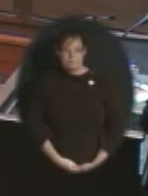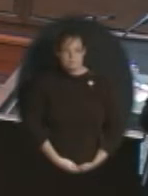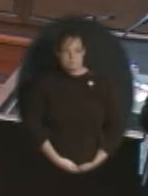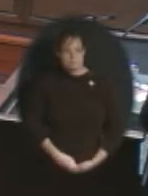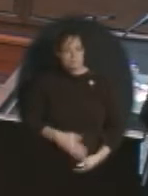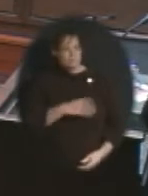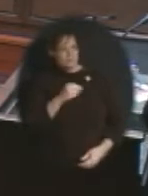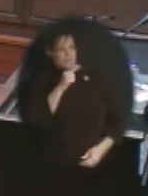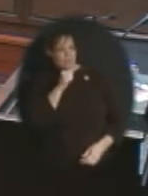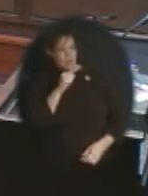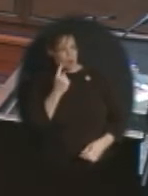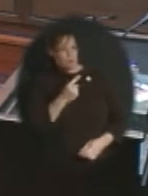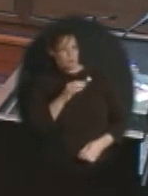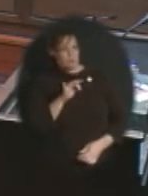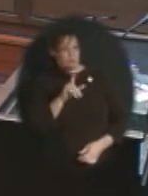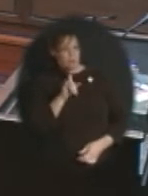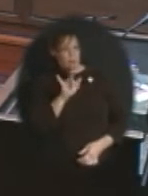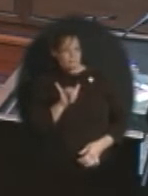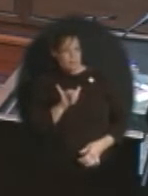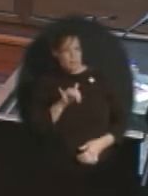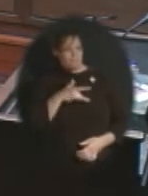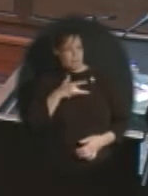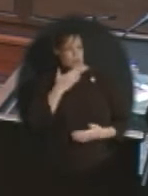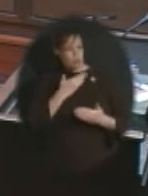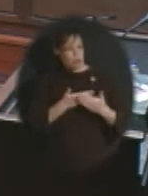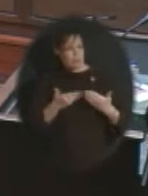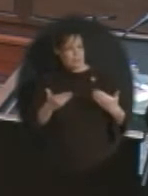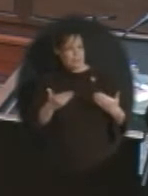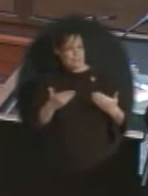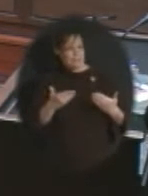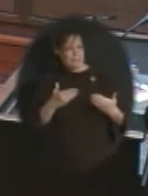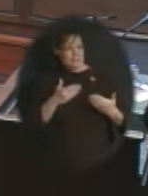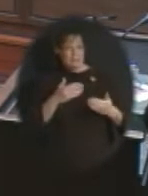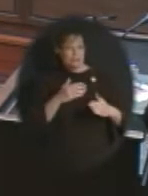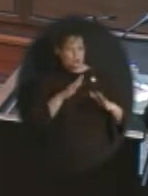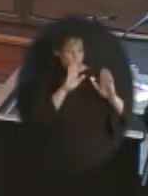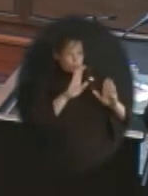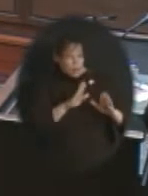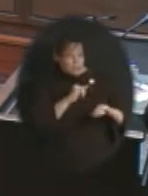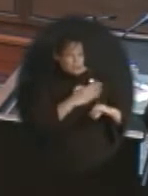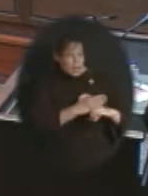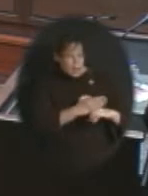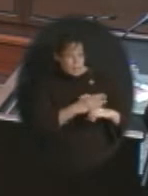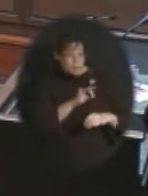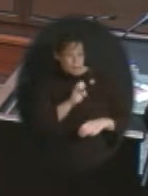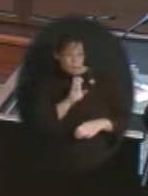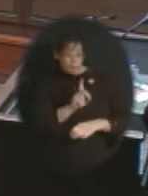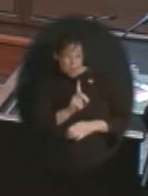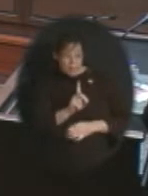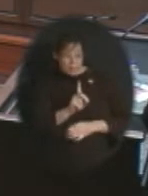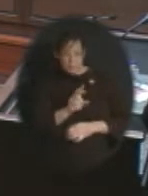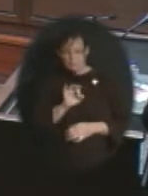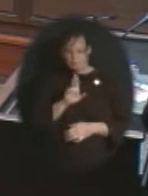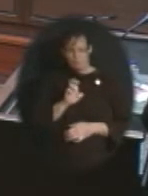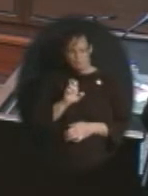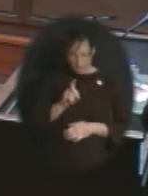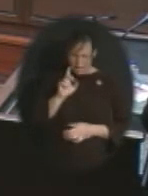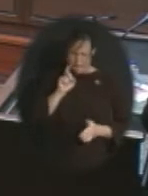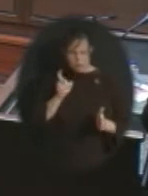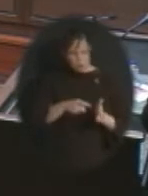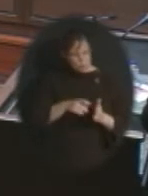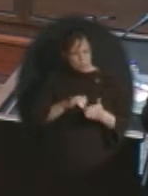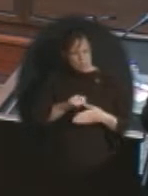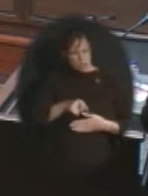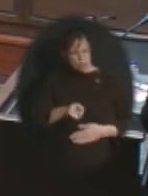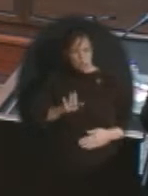And it's not just fluffy feel-good stuff. It's not great job, Fred. It's Fred, I noticed that